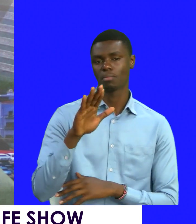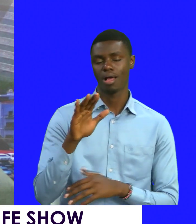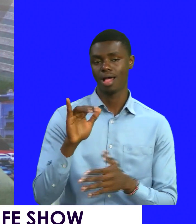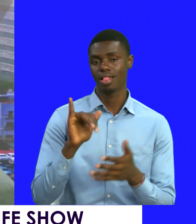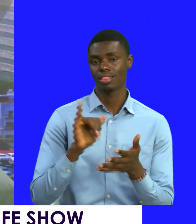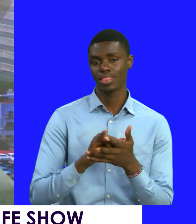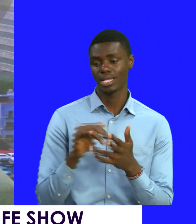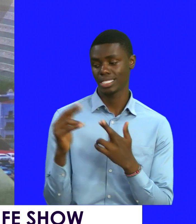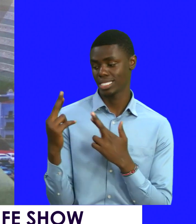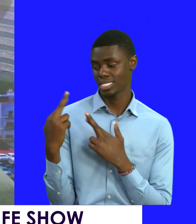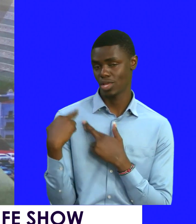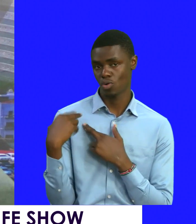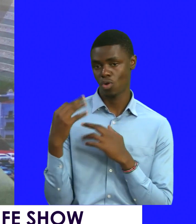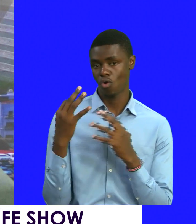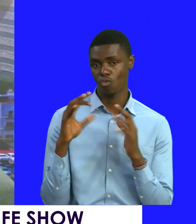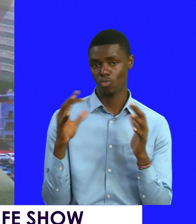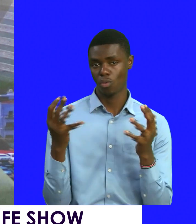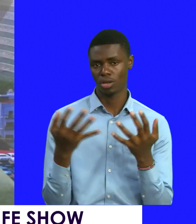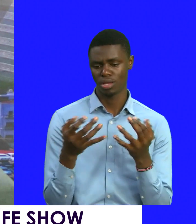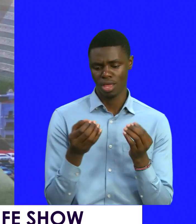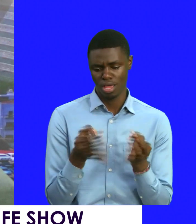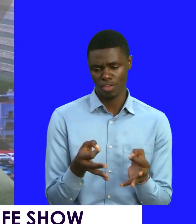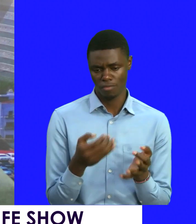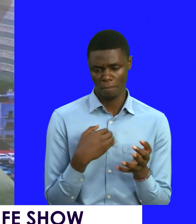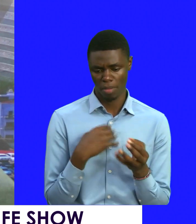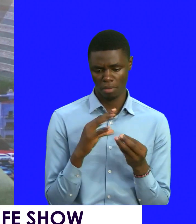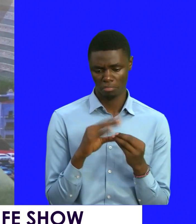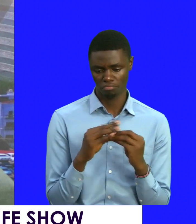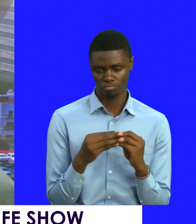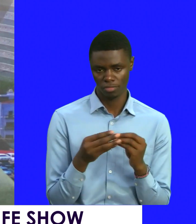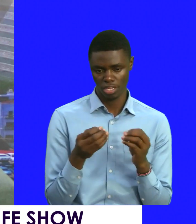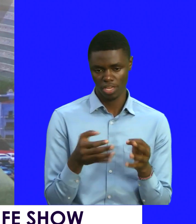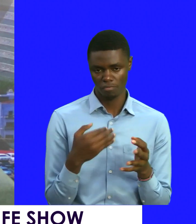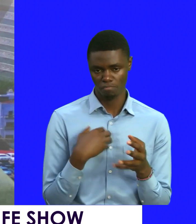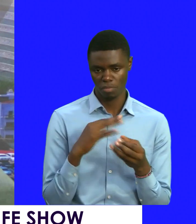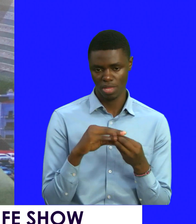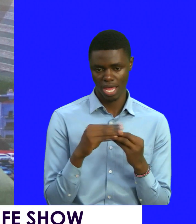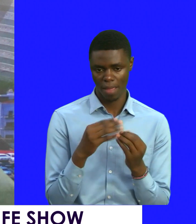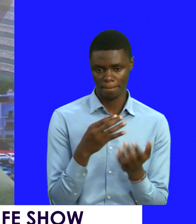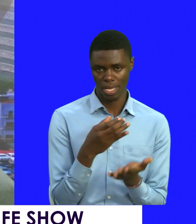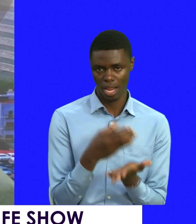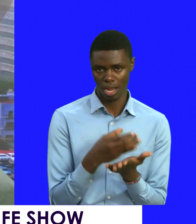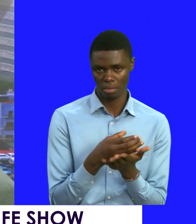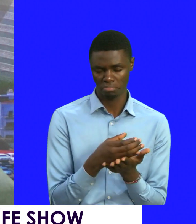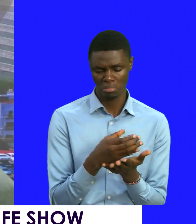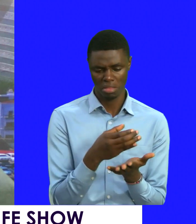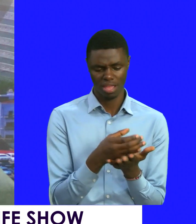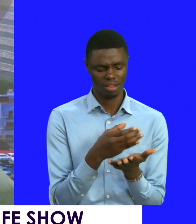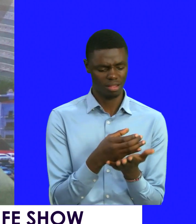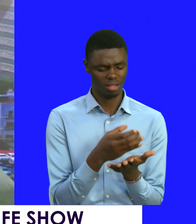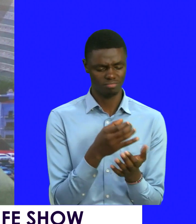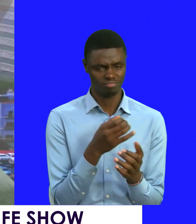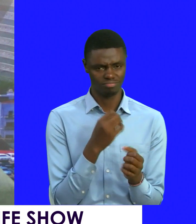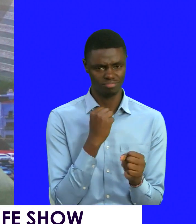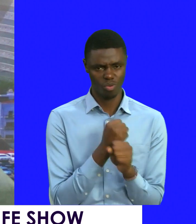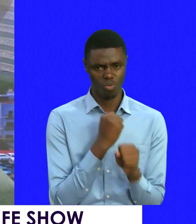the world. You see, if I made a cup, and the cup did not perform its